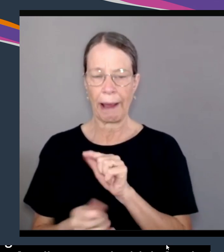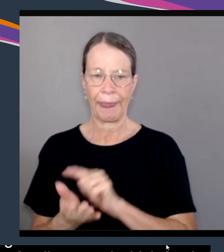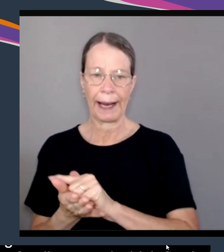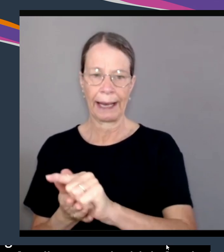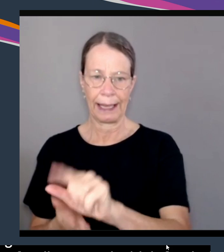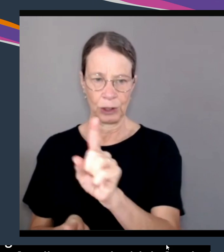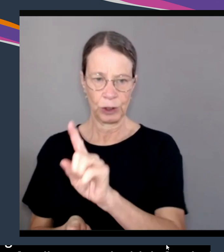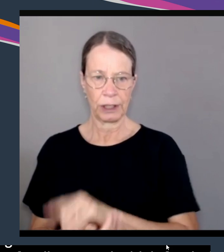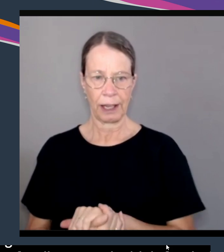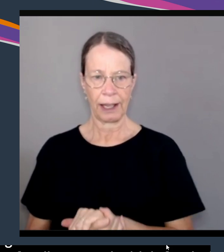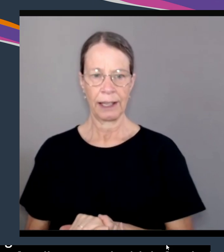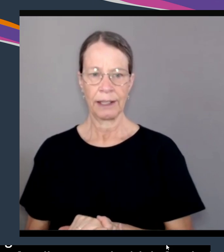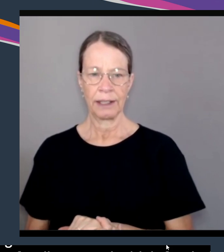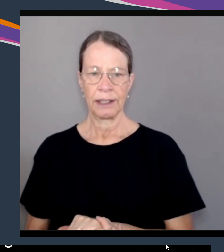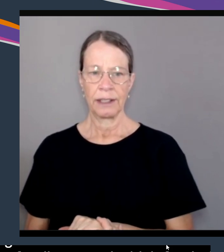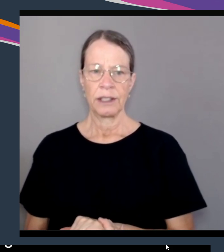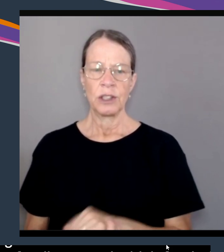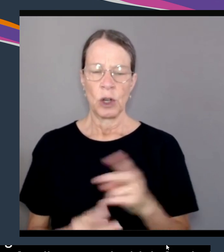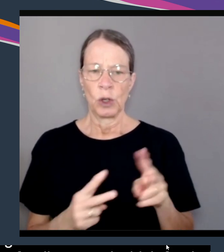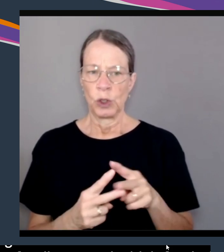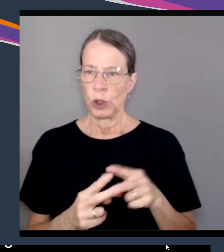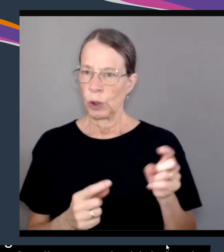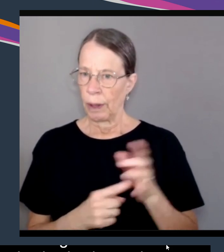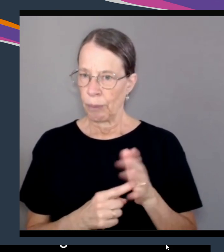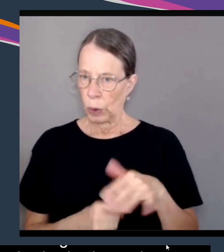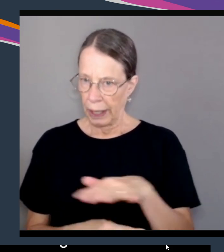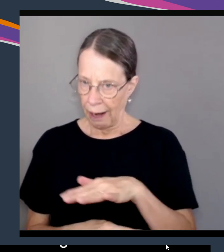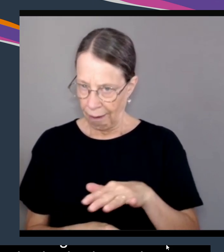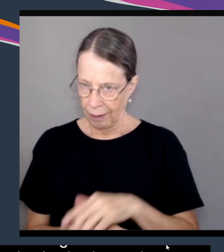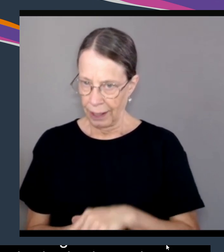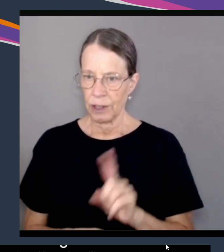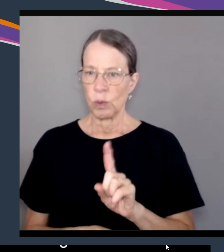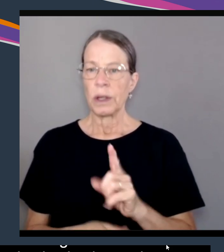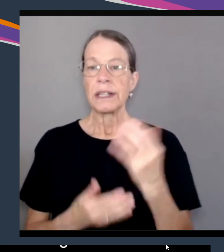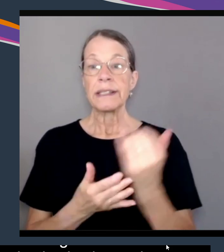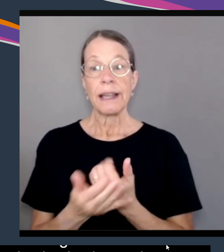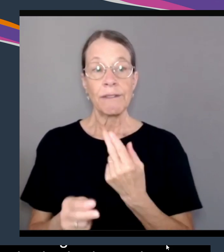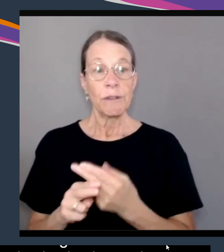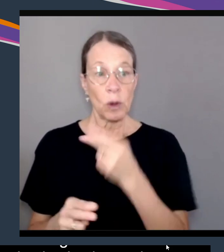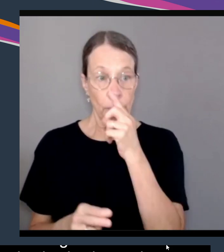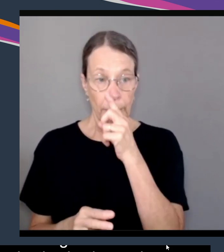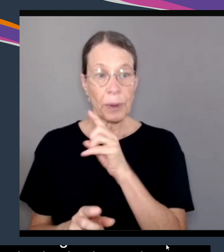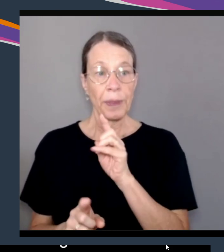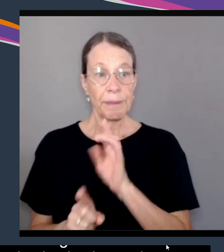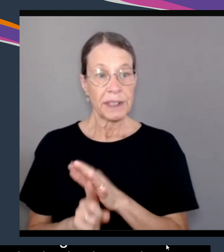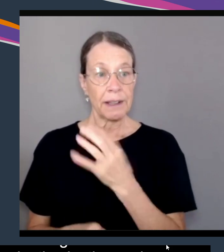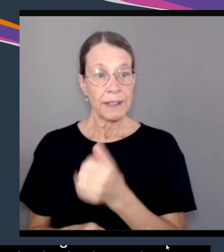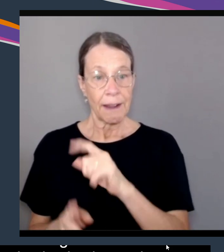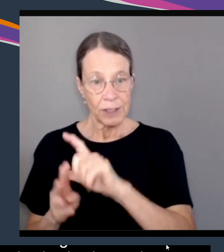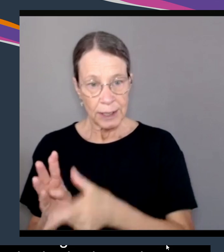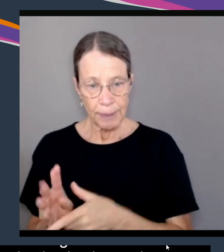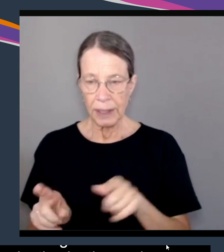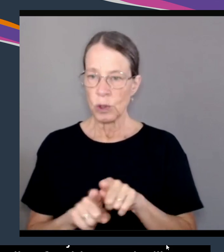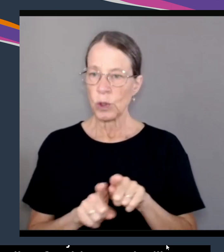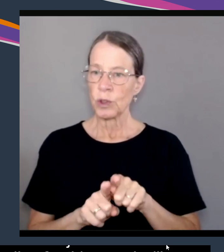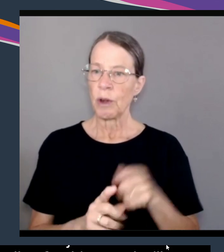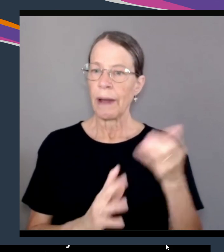two priority areas: safety for people with disability and accessible and inclusive